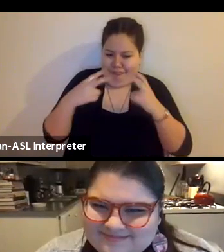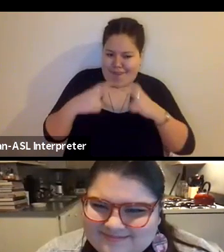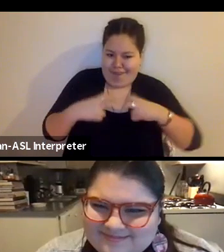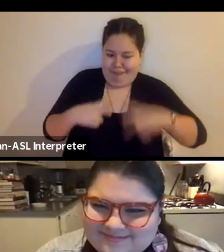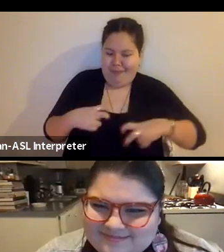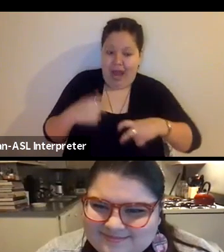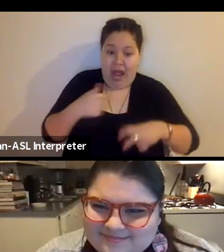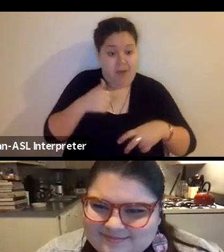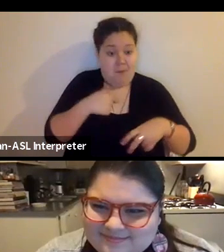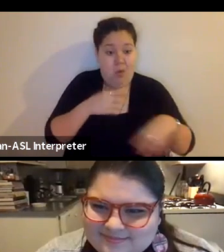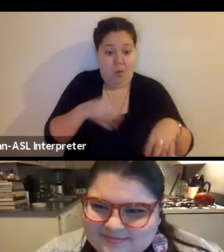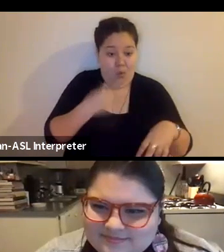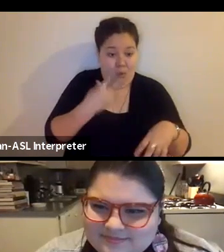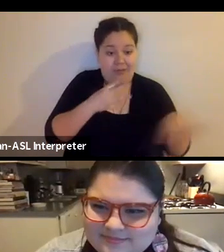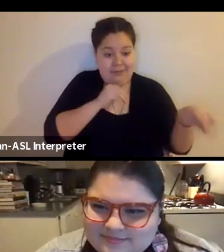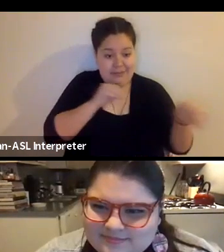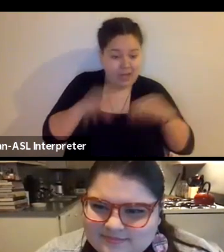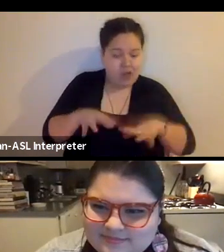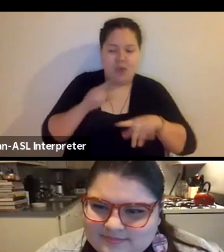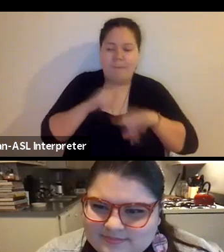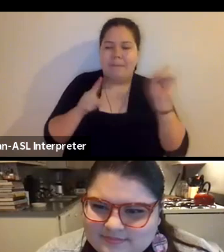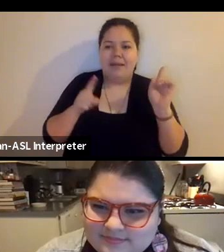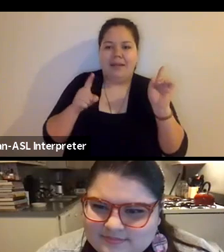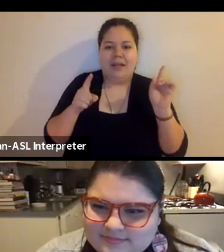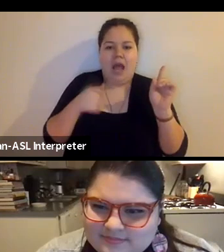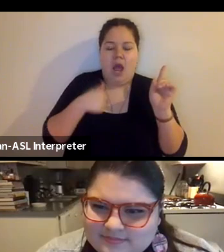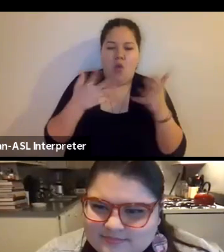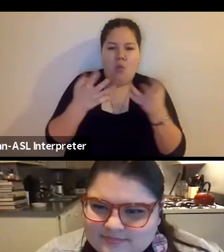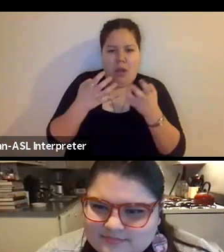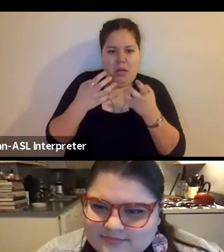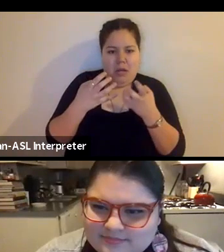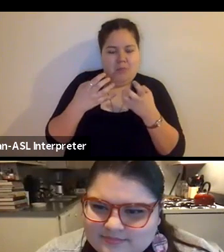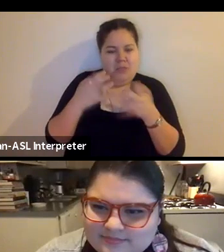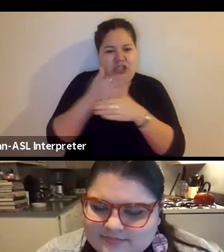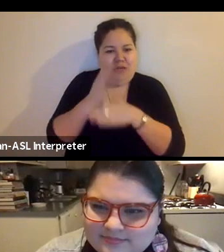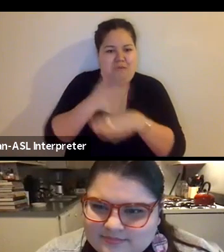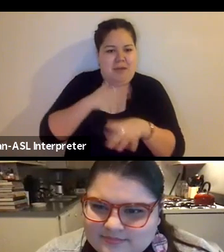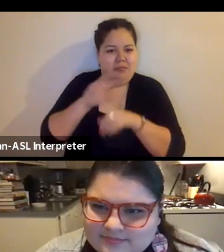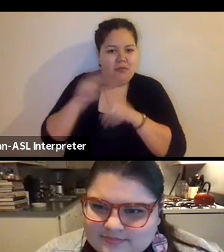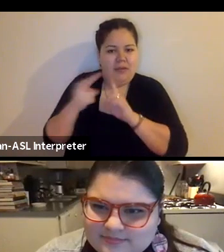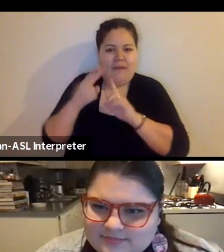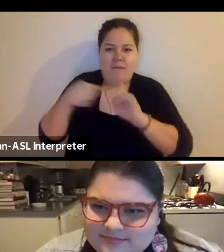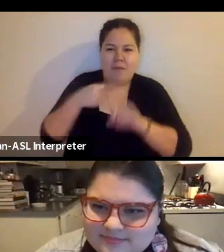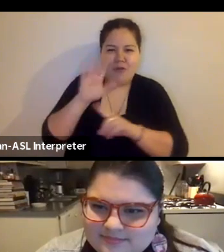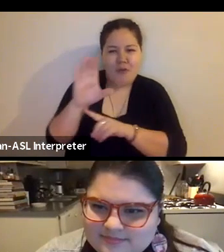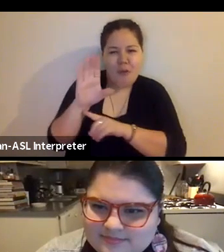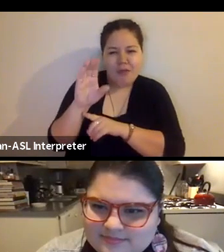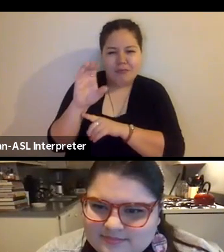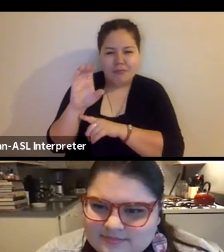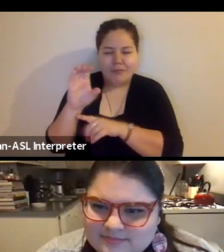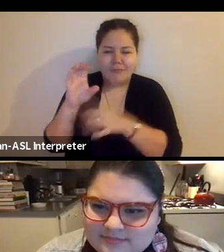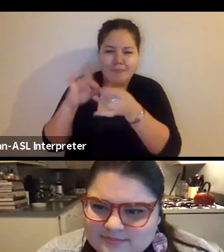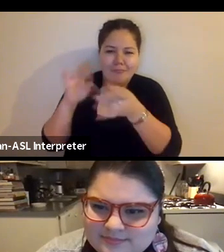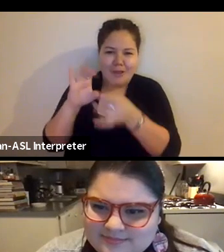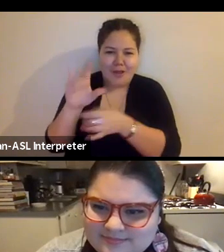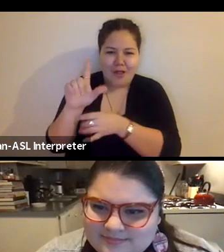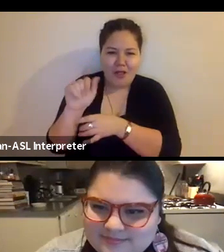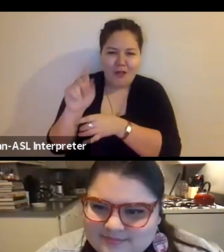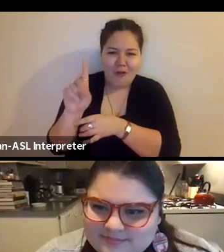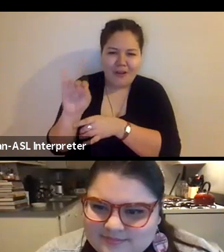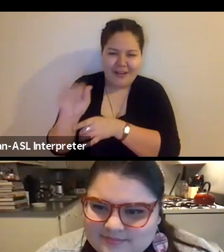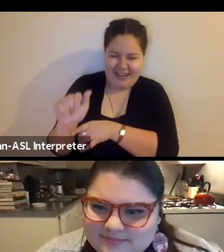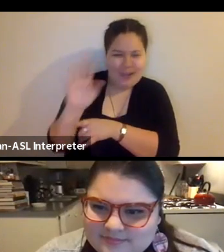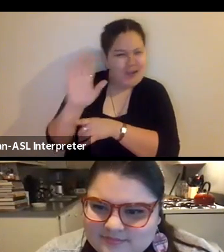to give some of the response to what you specifically just pulled in, Claudia, because it feels so